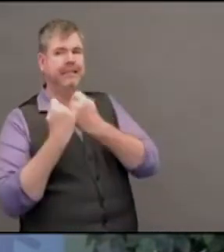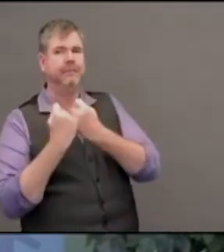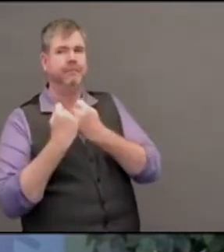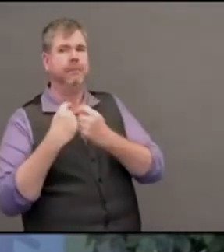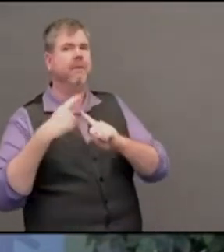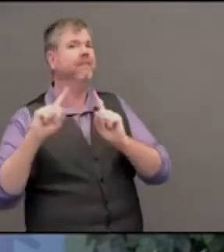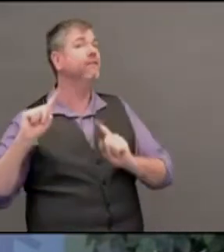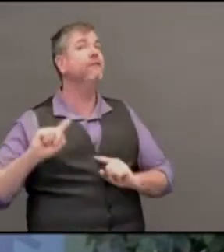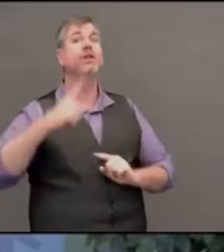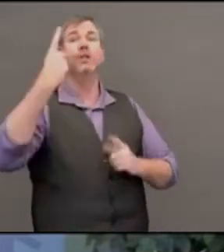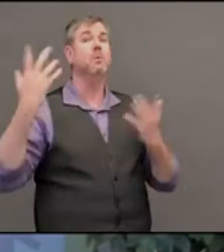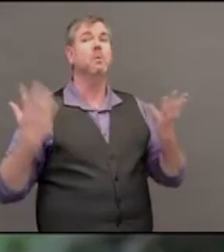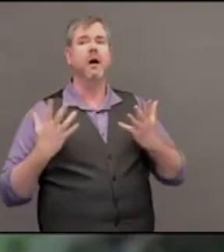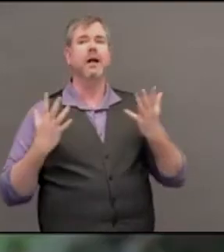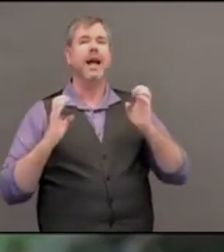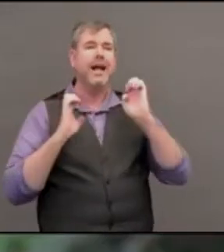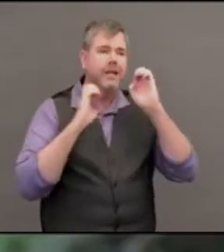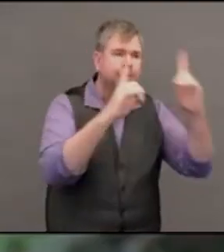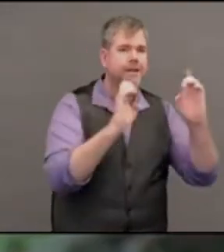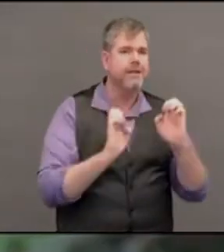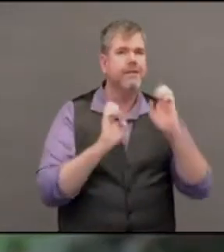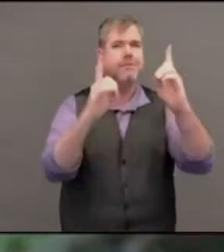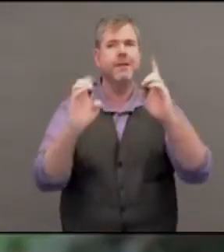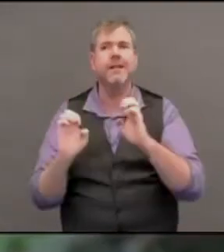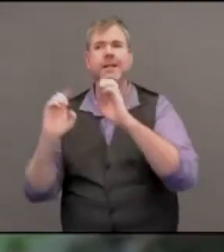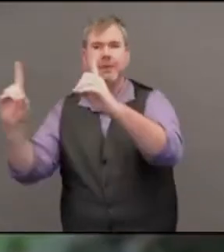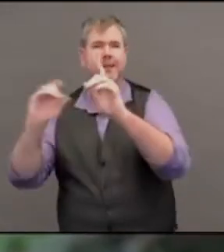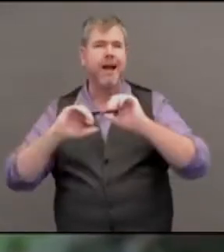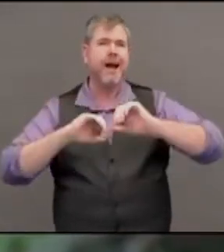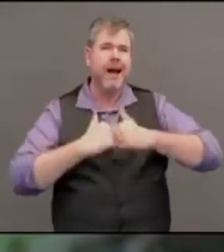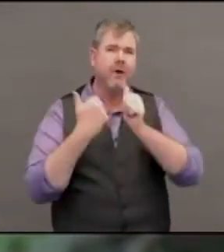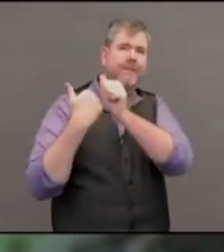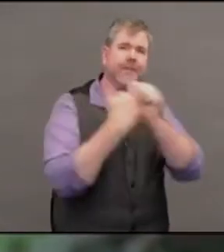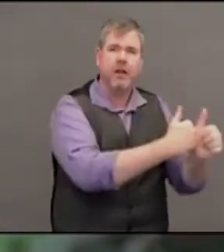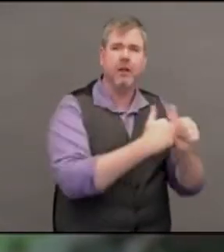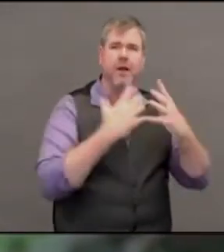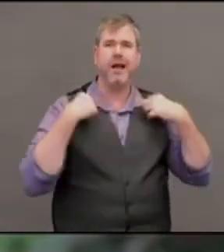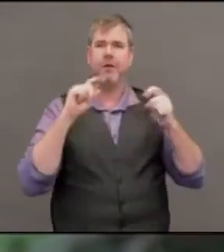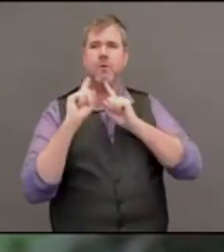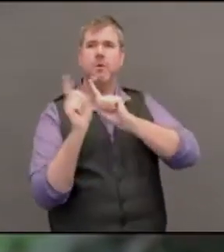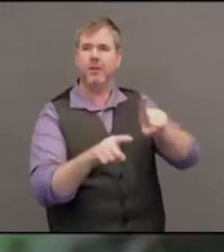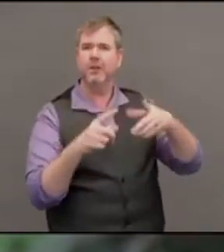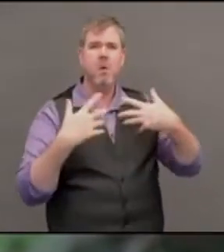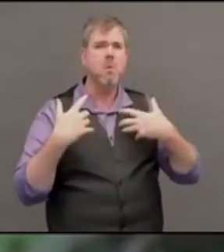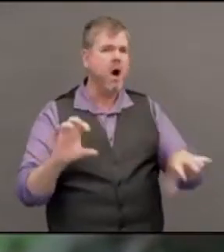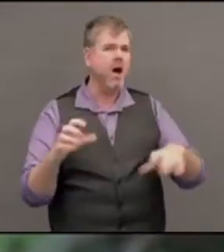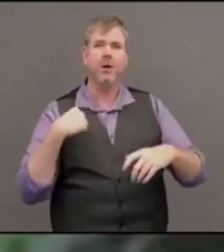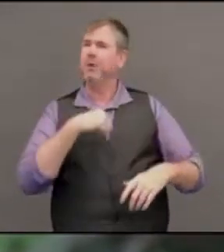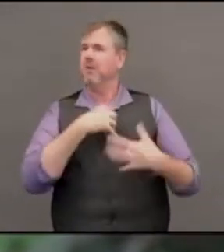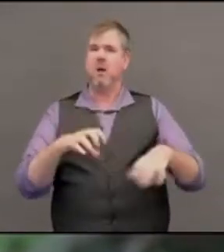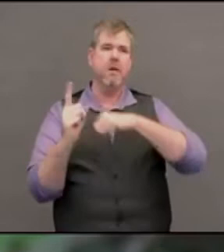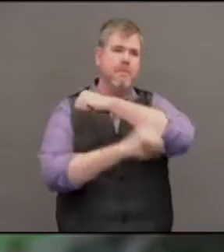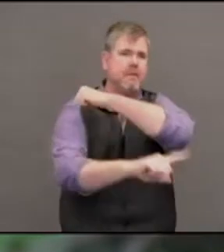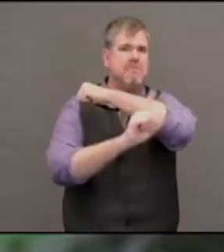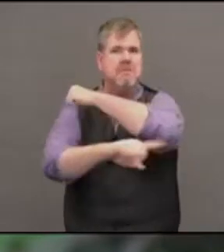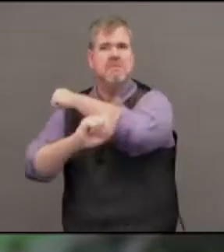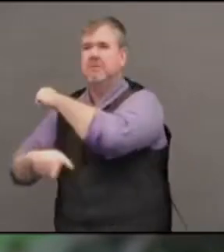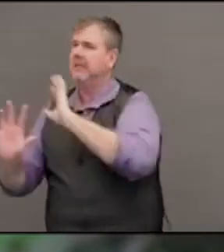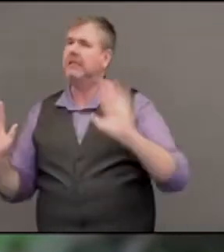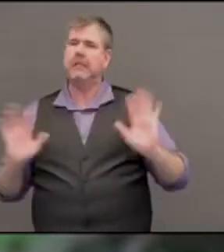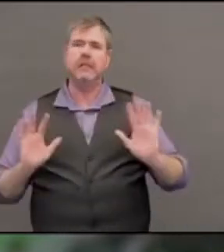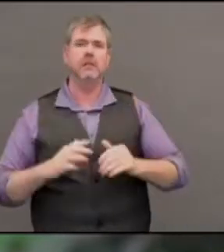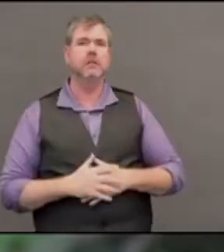and fines on our small businesses. And of course, the main goal here is to keep the community safe and slow the spread of